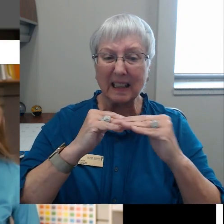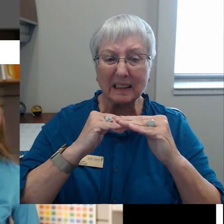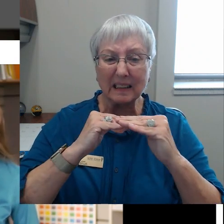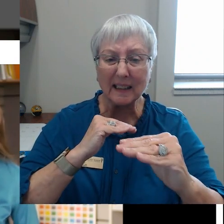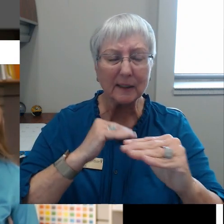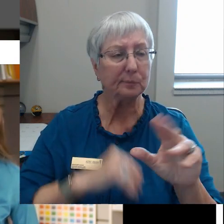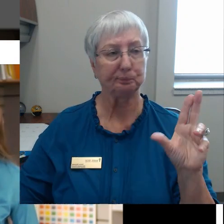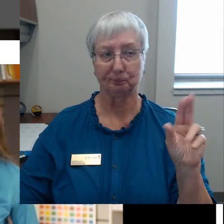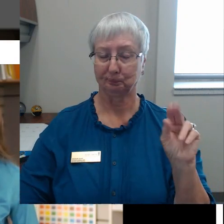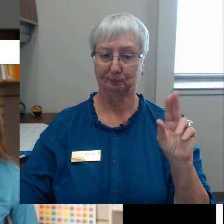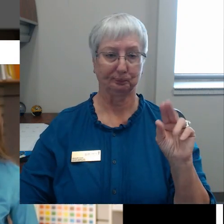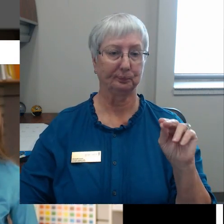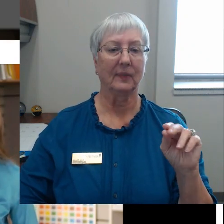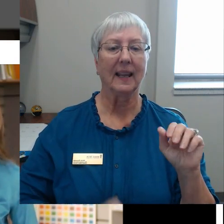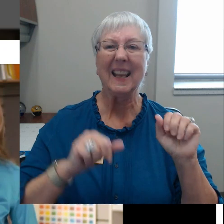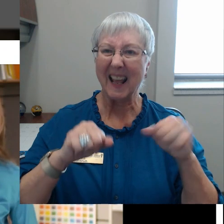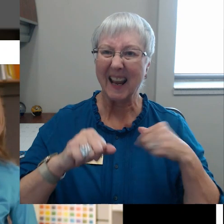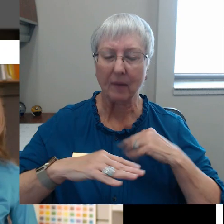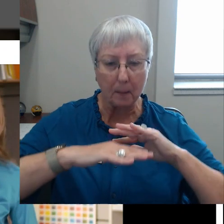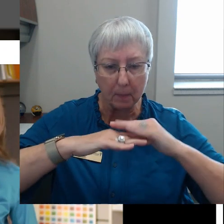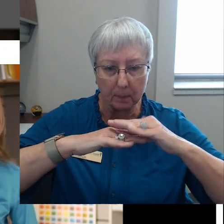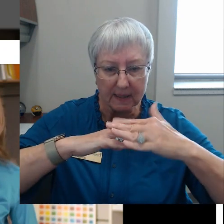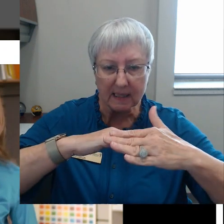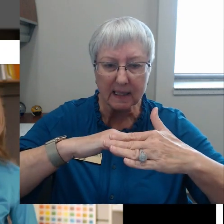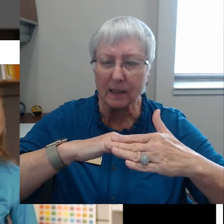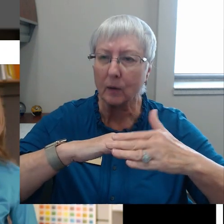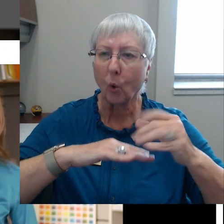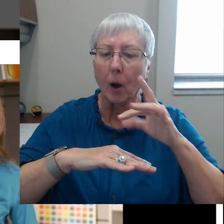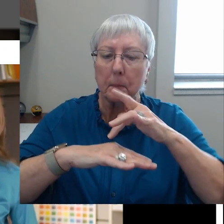consistent tone. It can have bumps and particles if